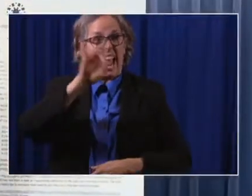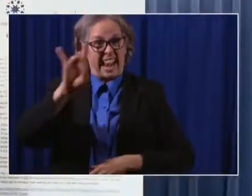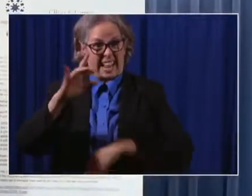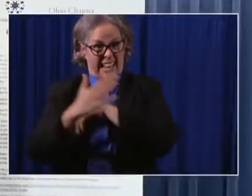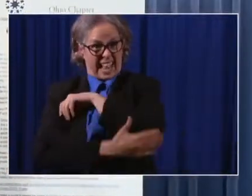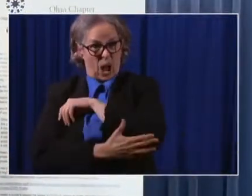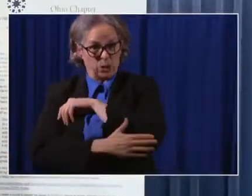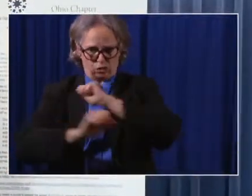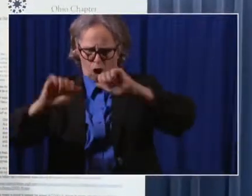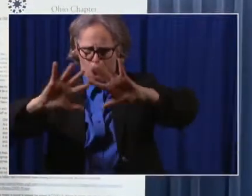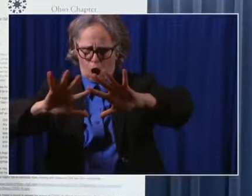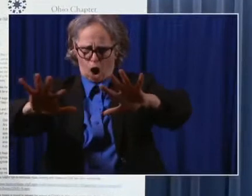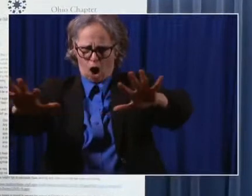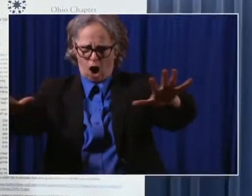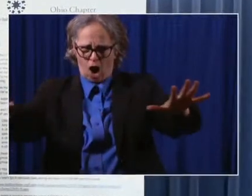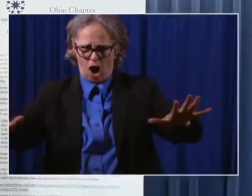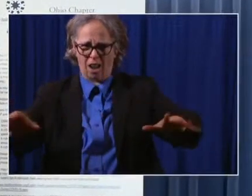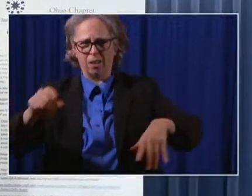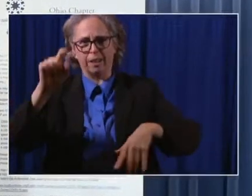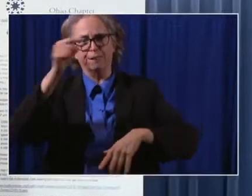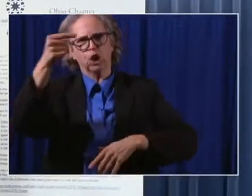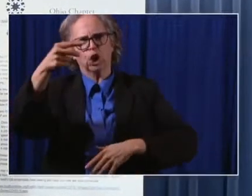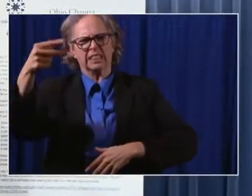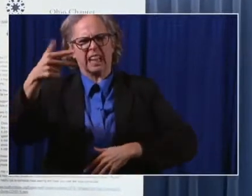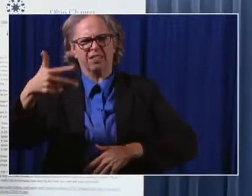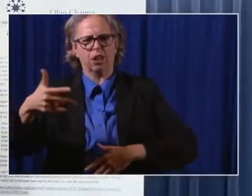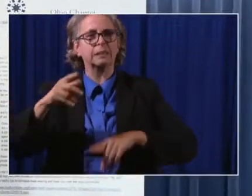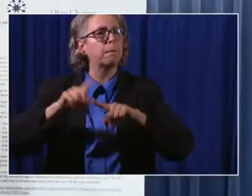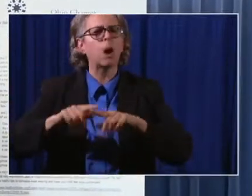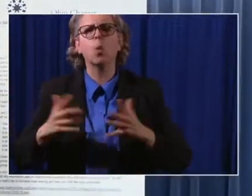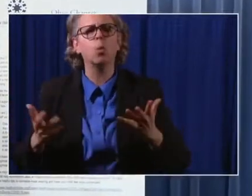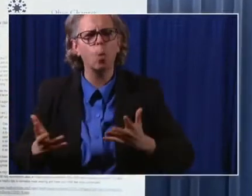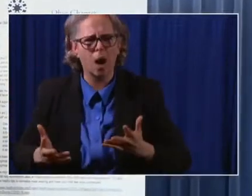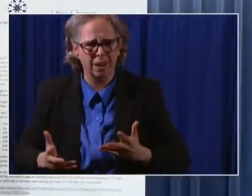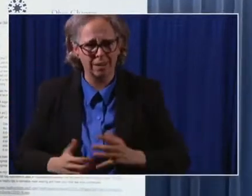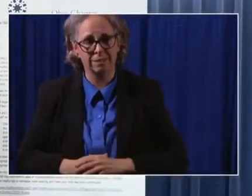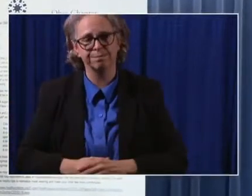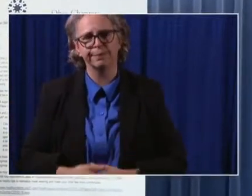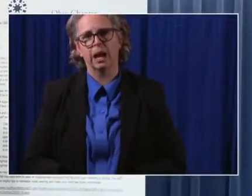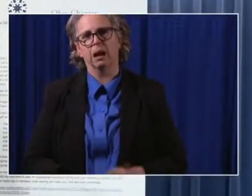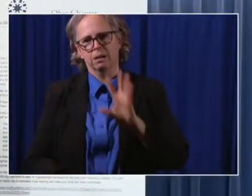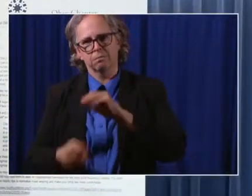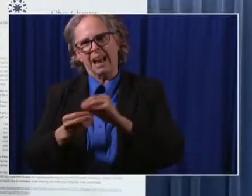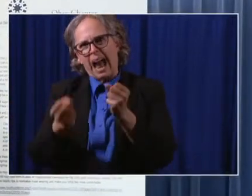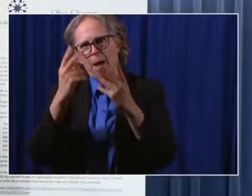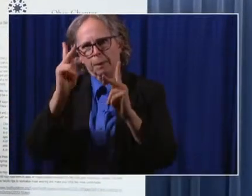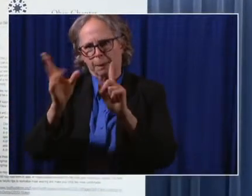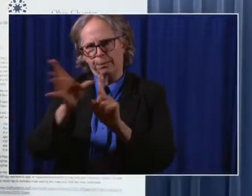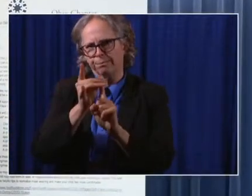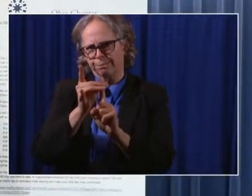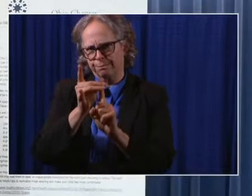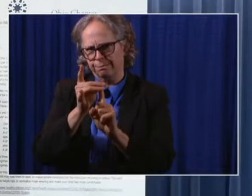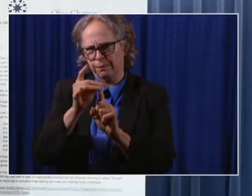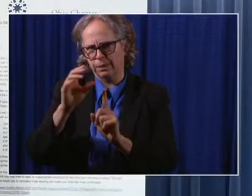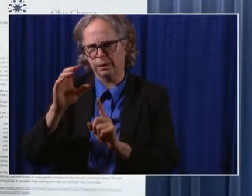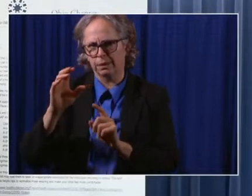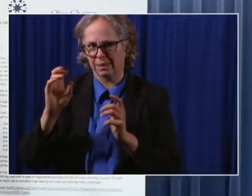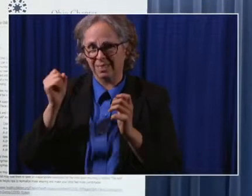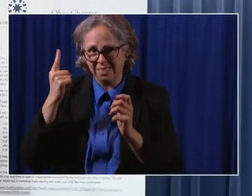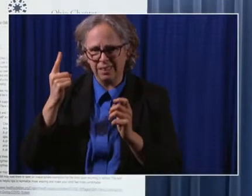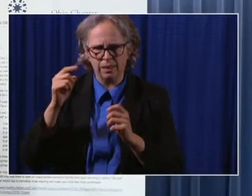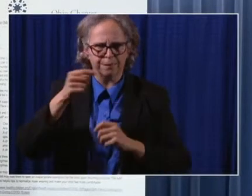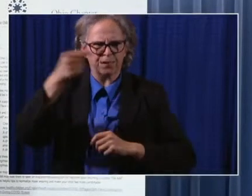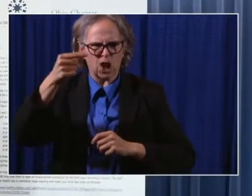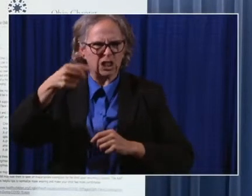in order, based upon the number of cases that they've had